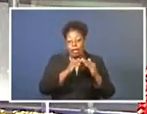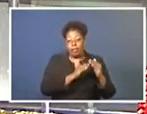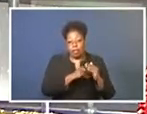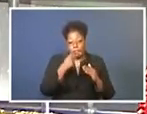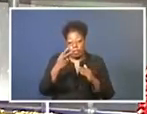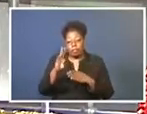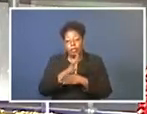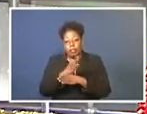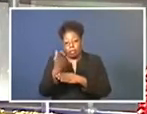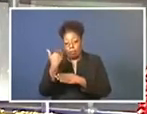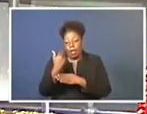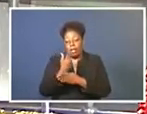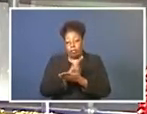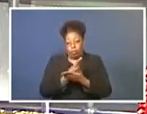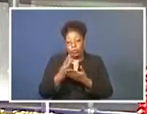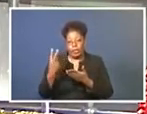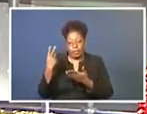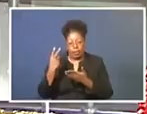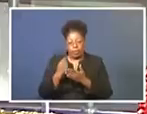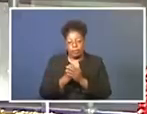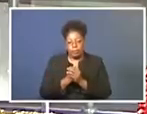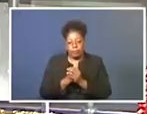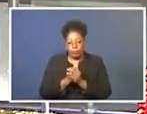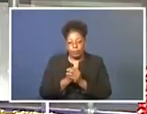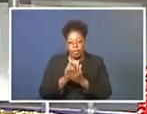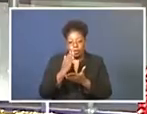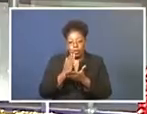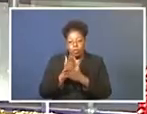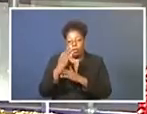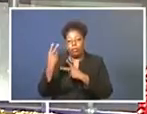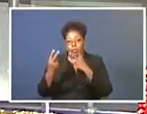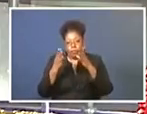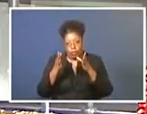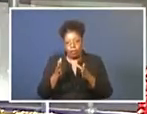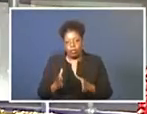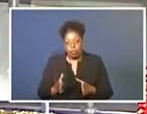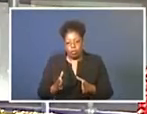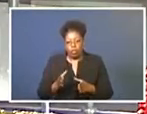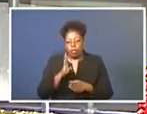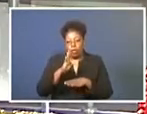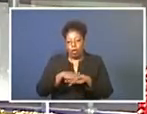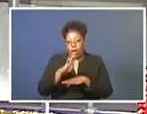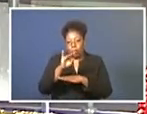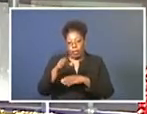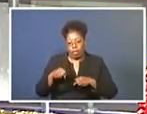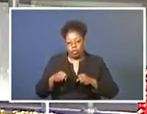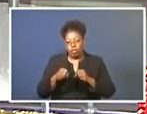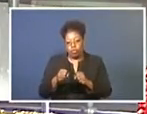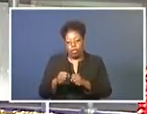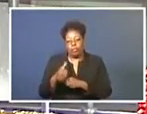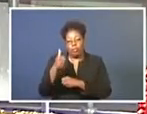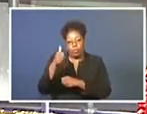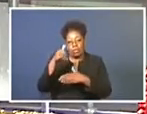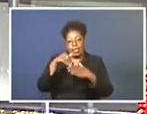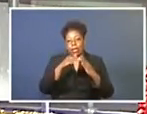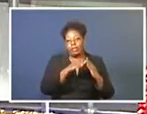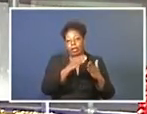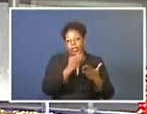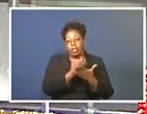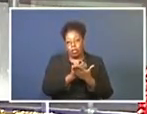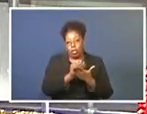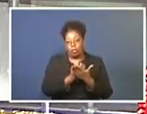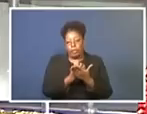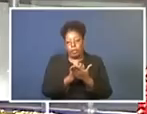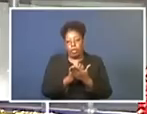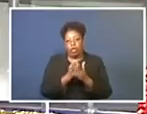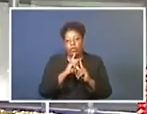busy over the past few weeks. This as stopover visitors continue to fill Bay Street and help stimulate the downtown economy. We caught